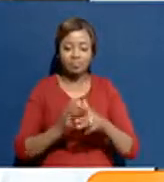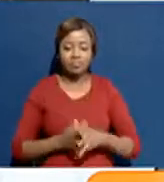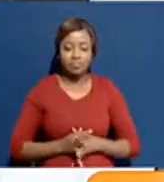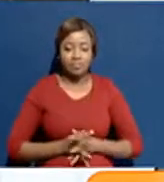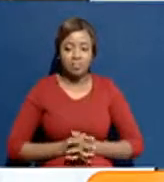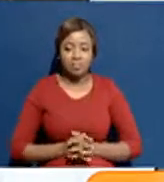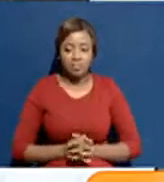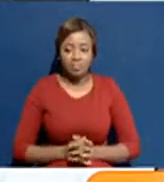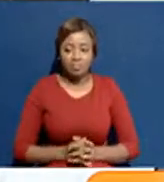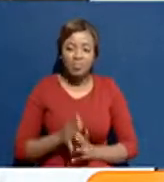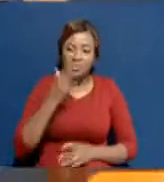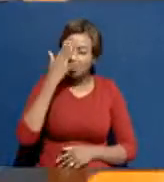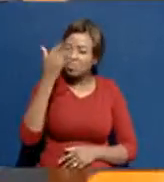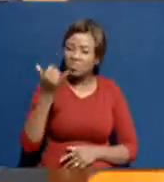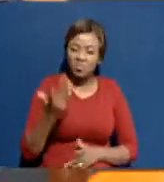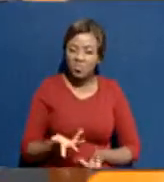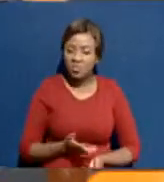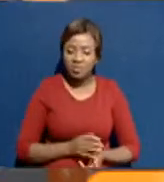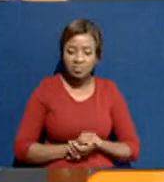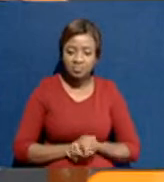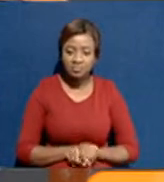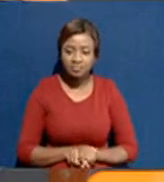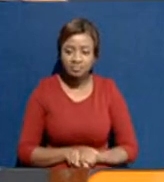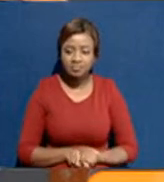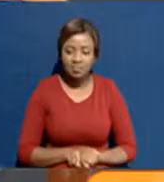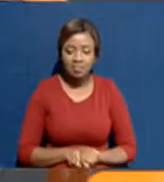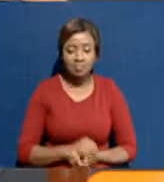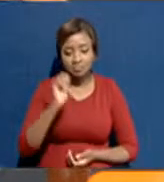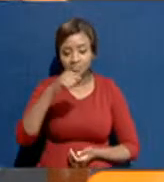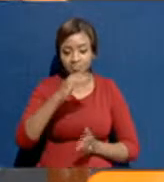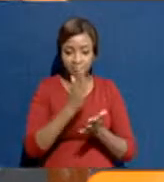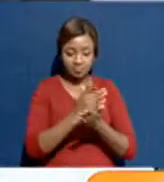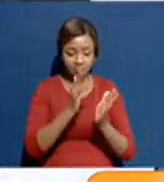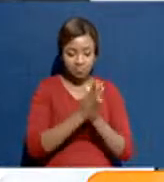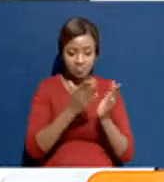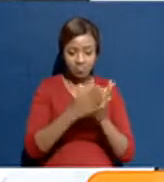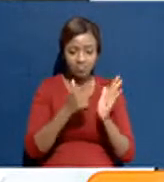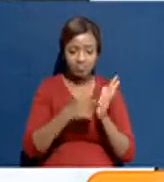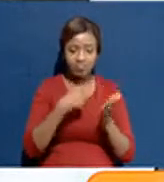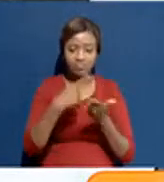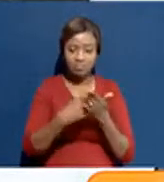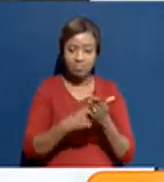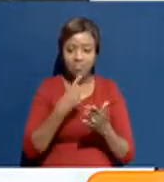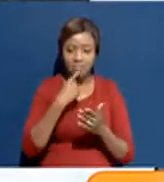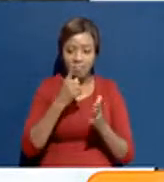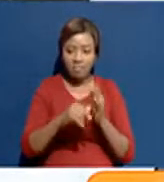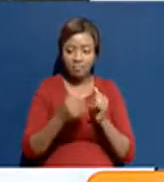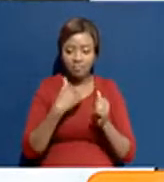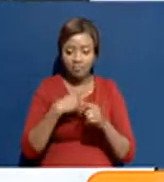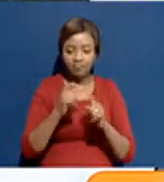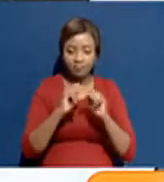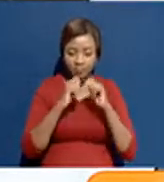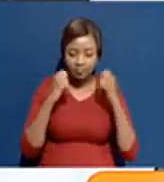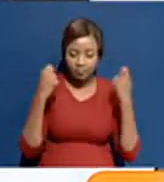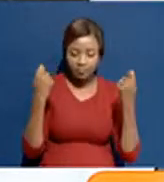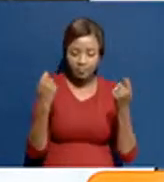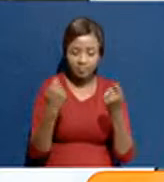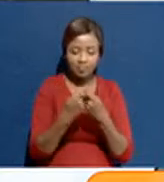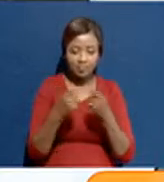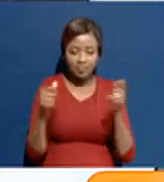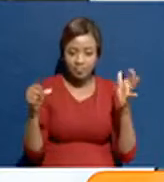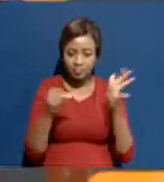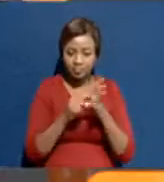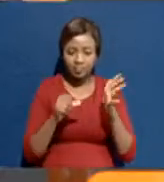yes. Because of what? And you mentioned in the book, you talk about we're still tribal bigots. Yeah.